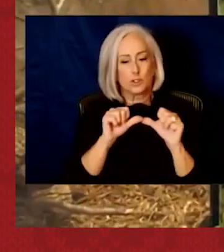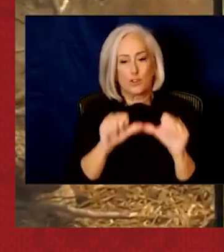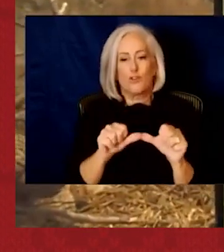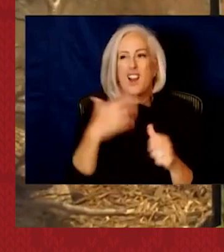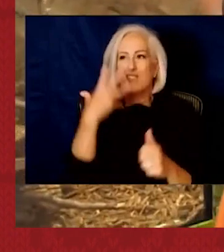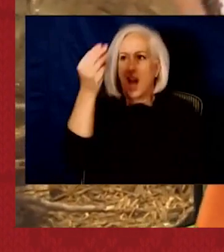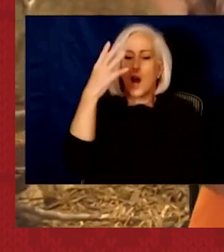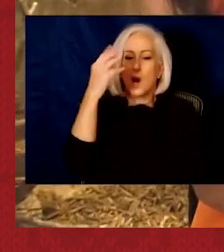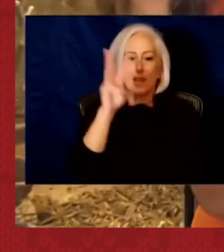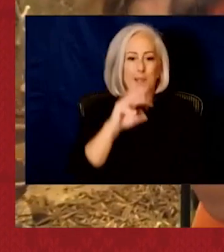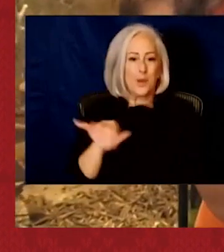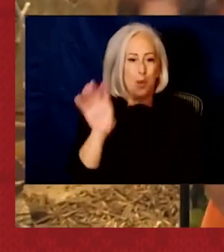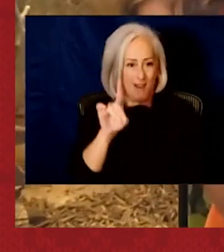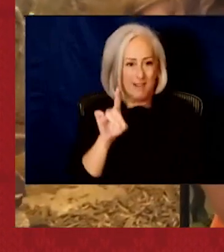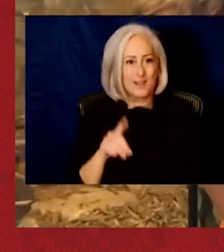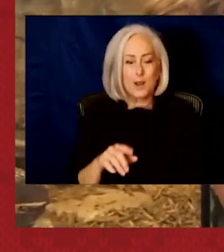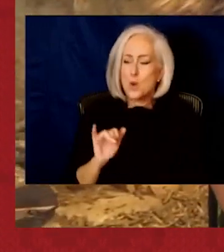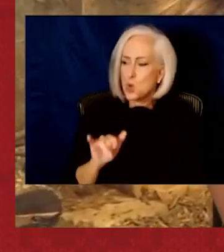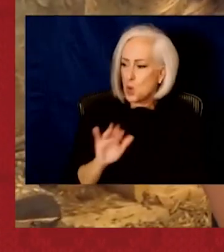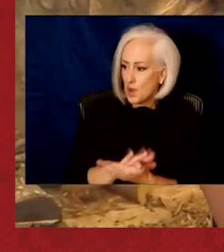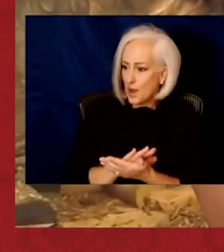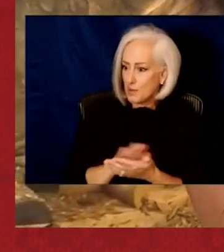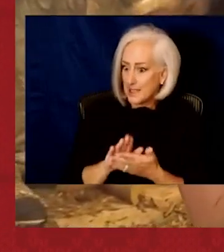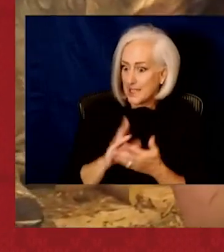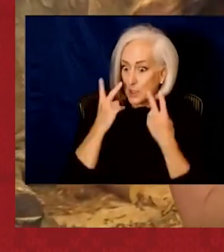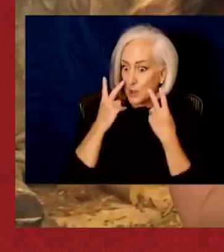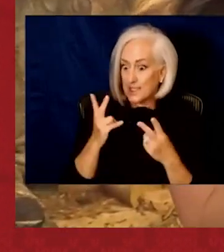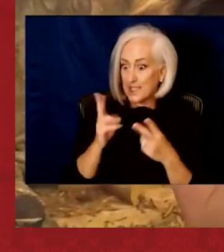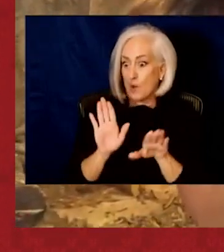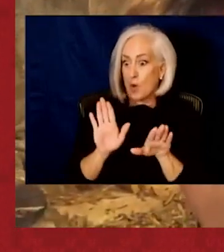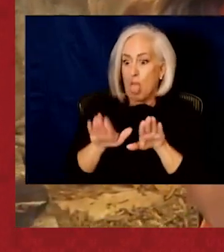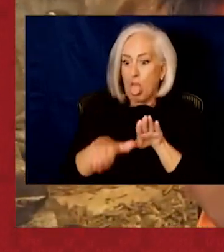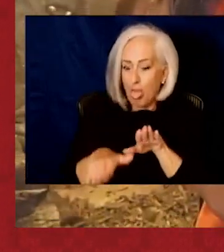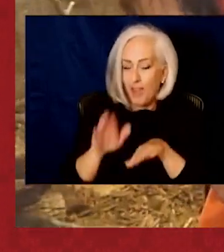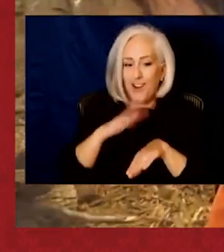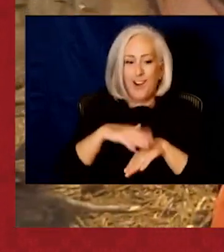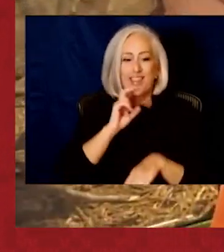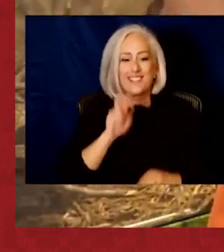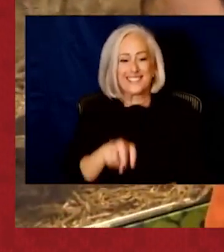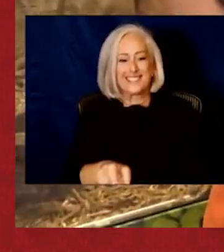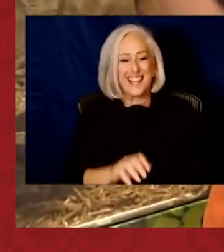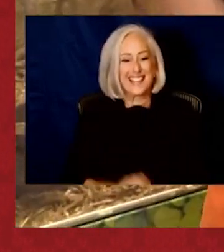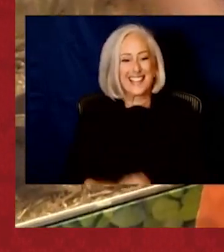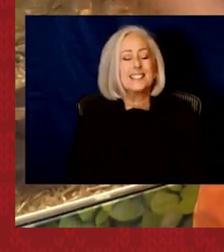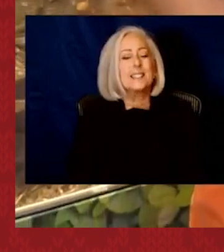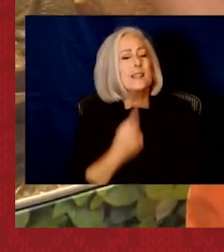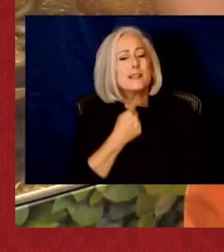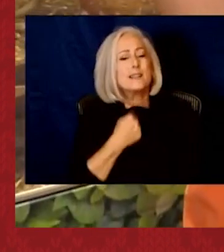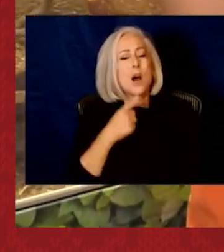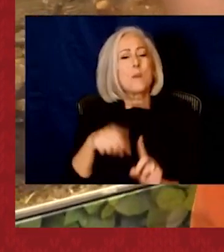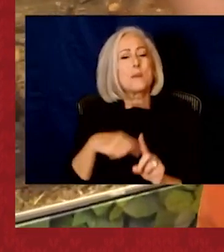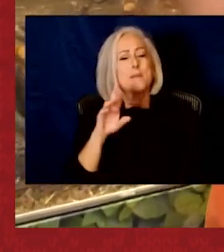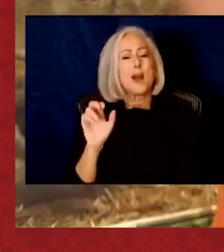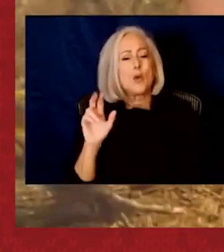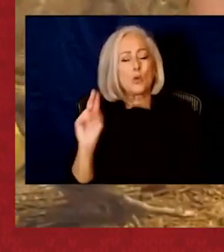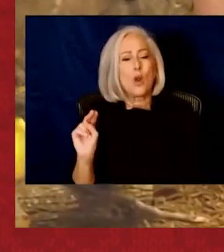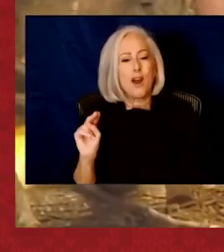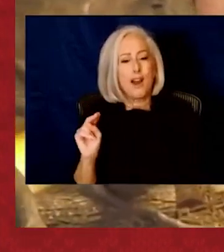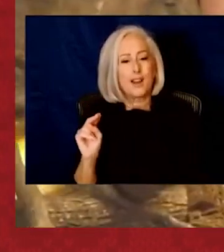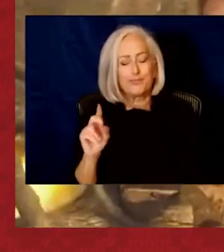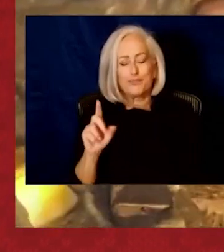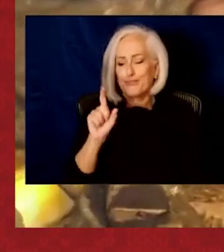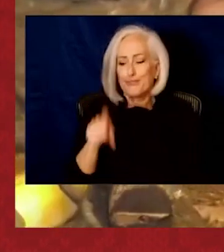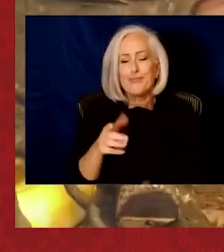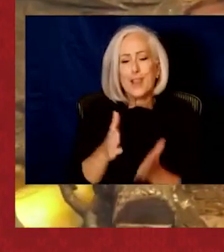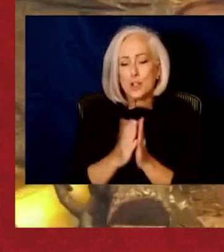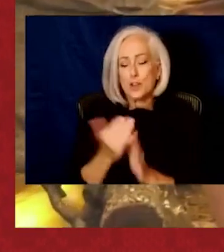nice for us, though, to see. You could see if you were about to step on one. True. Tell me about Ron as far as, I should have asked you this before I was holding